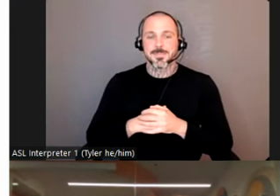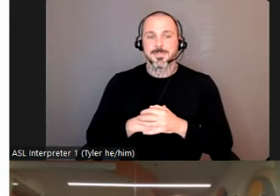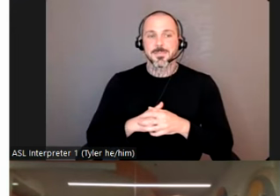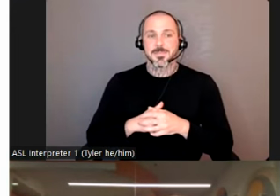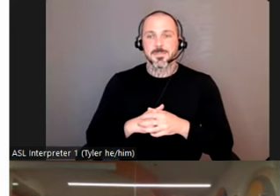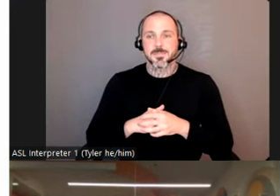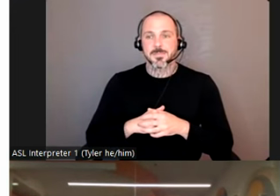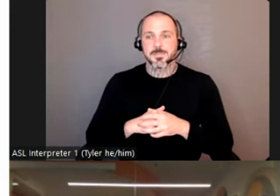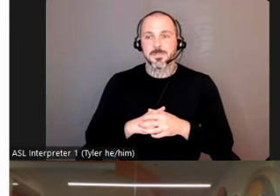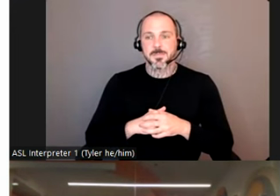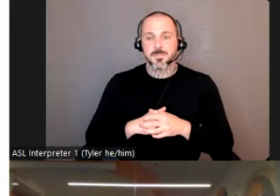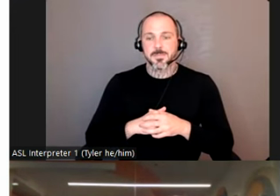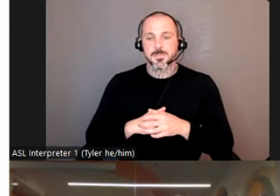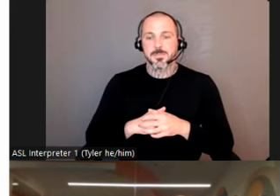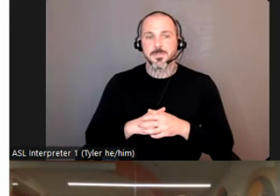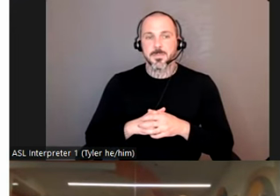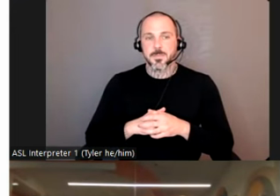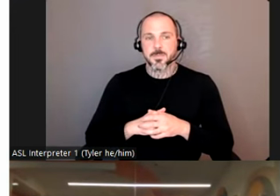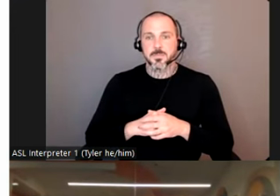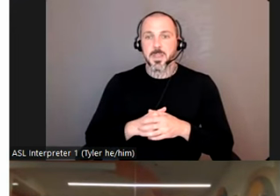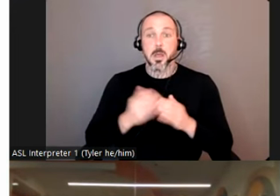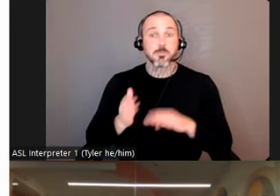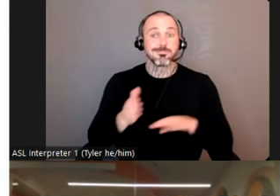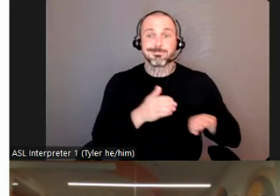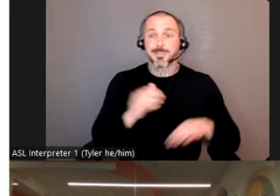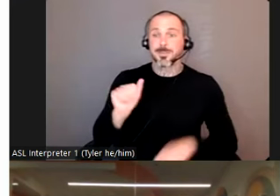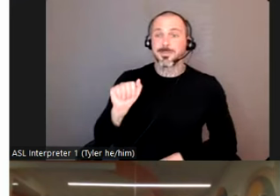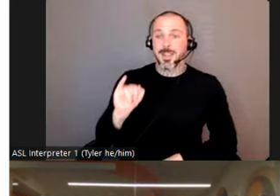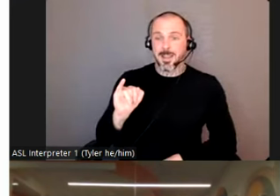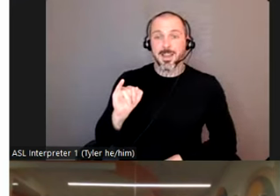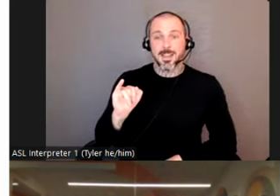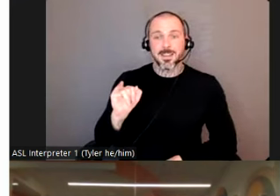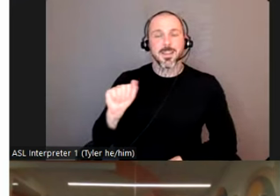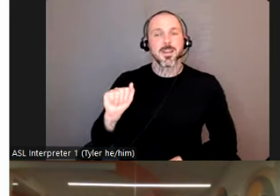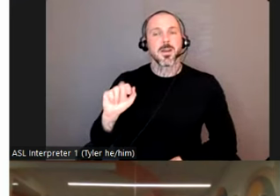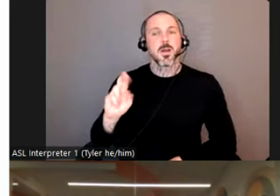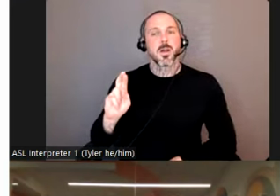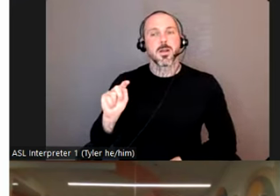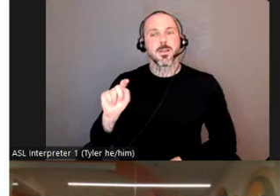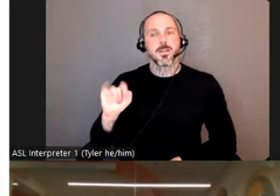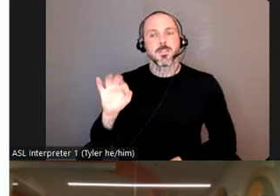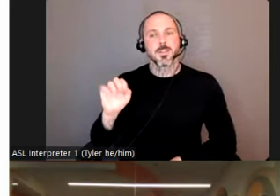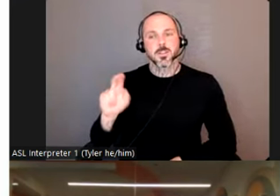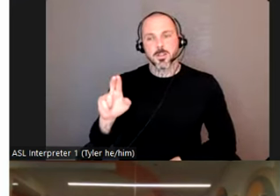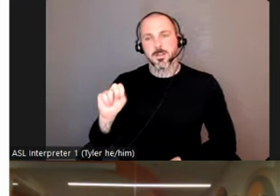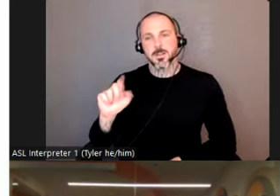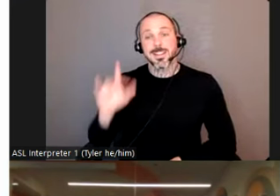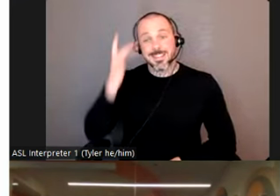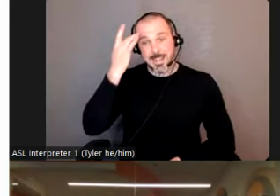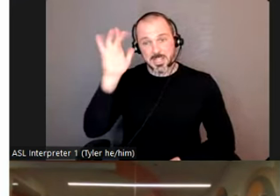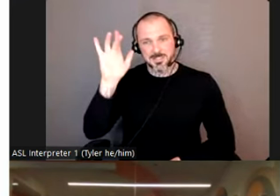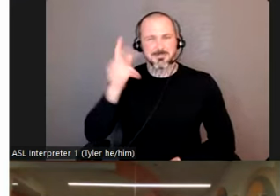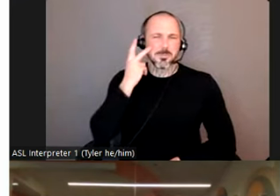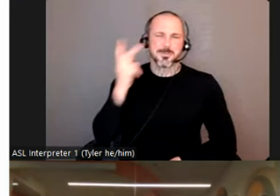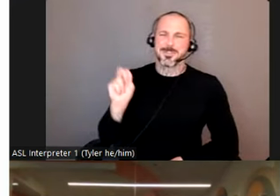that said, let's talk a little bit about AI. Artificial intelligence has been in the news a lot. Every day you